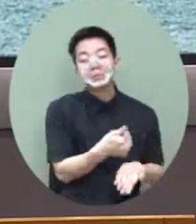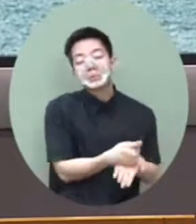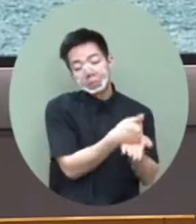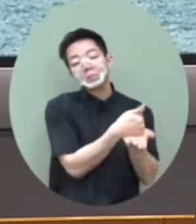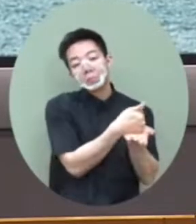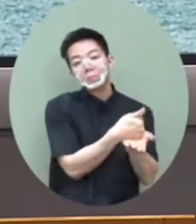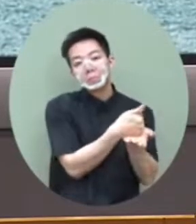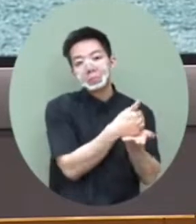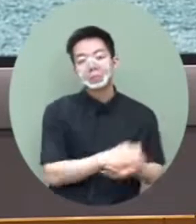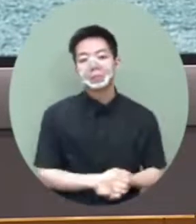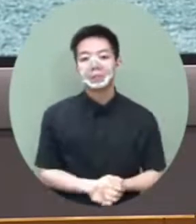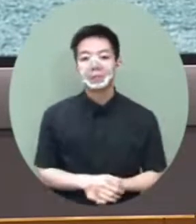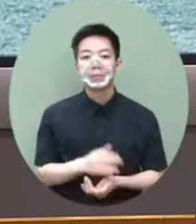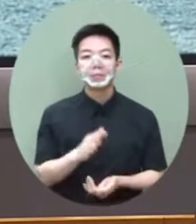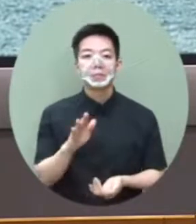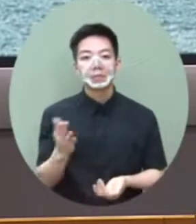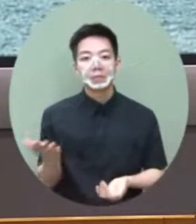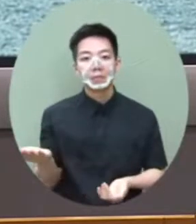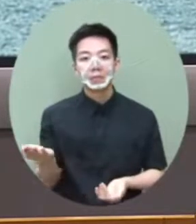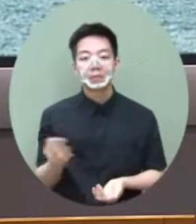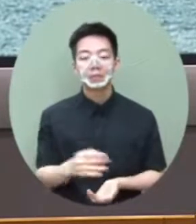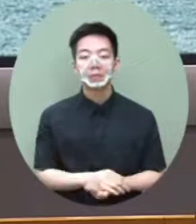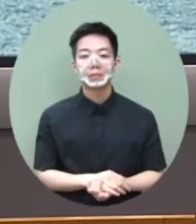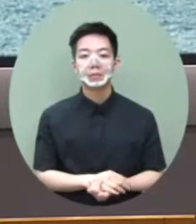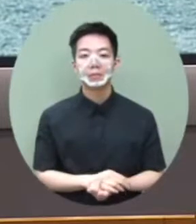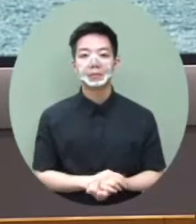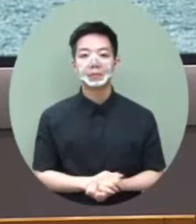and a projection came up